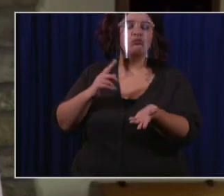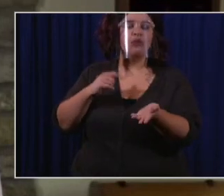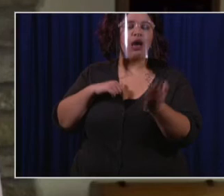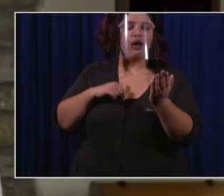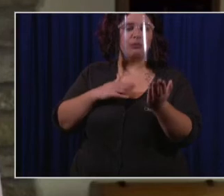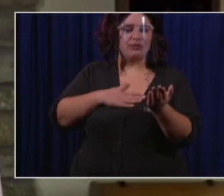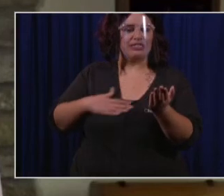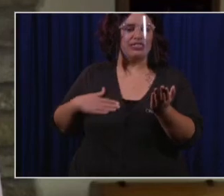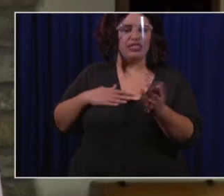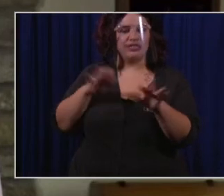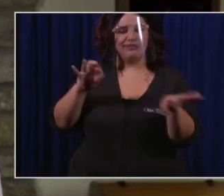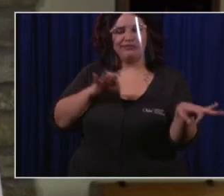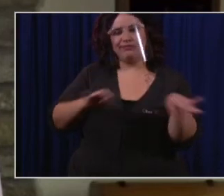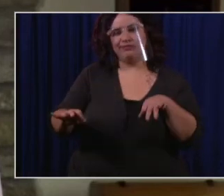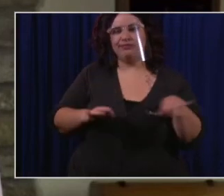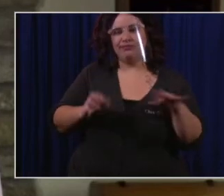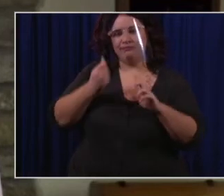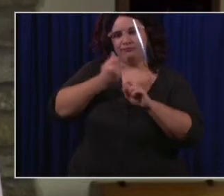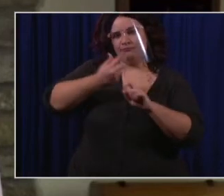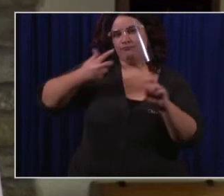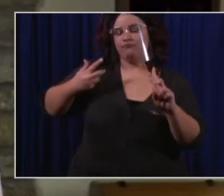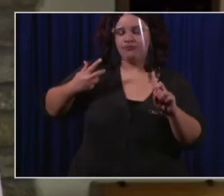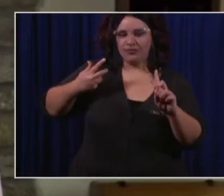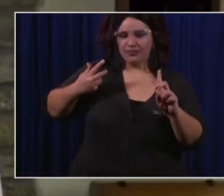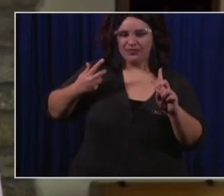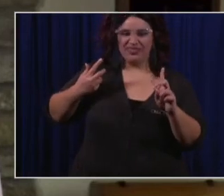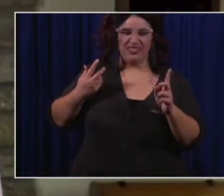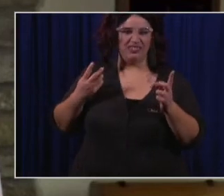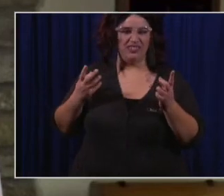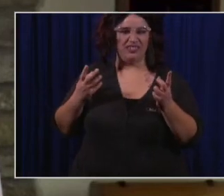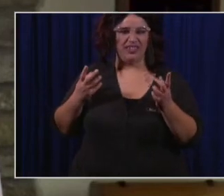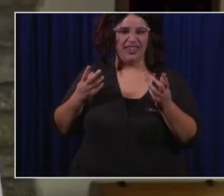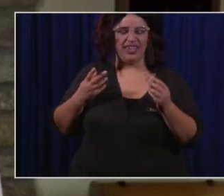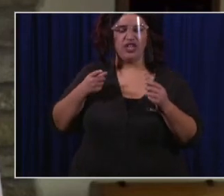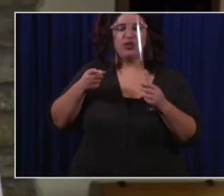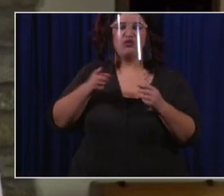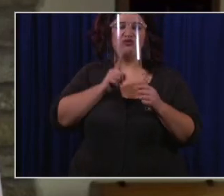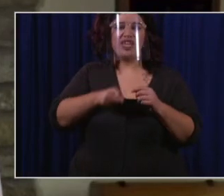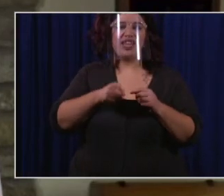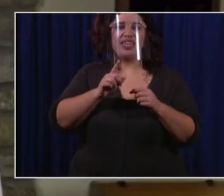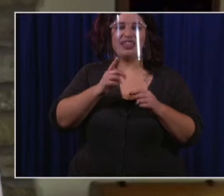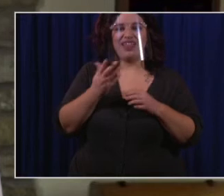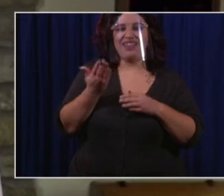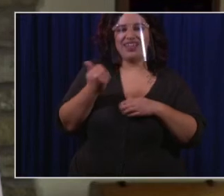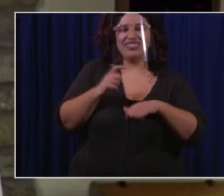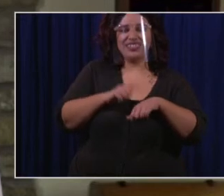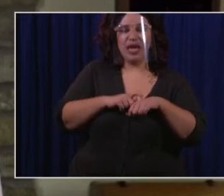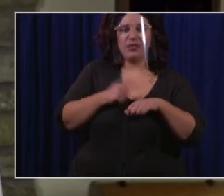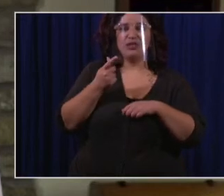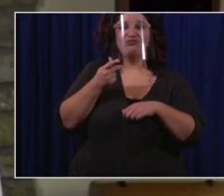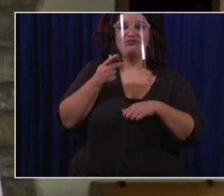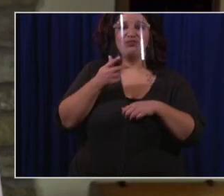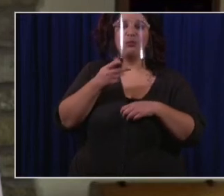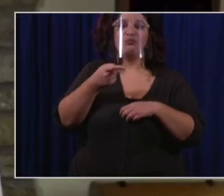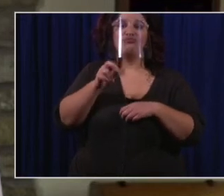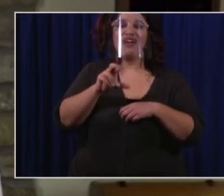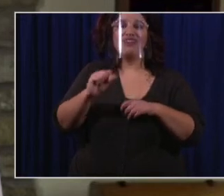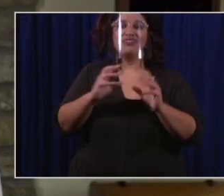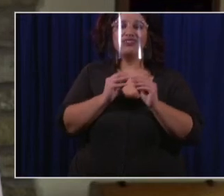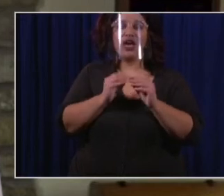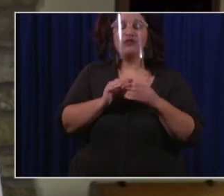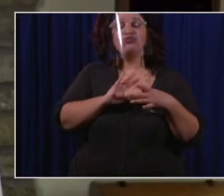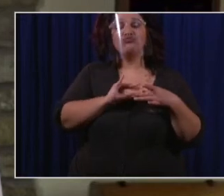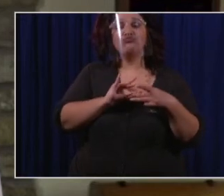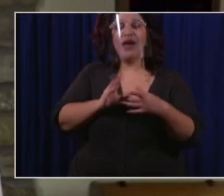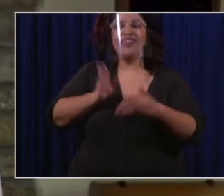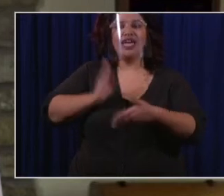the details of that, given that it was kind of mentioned towards the end and don't think it had been discussed too